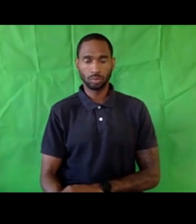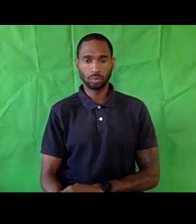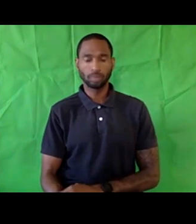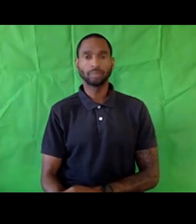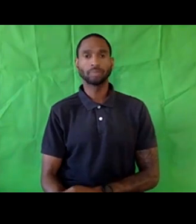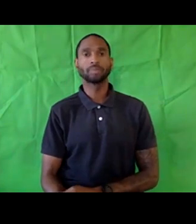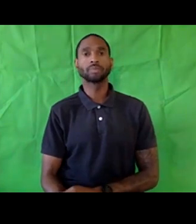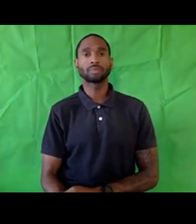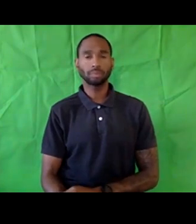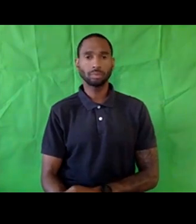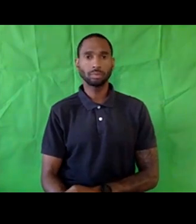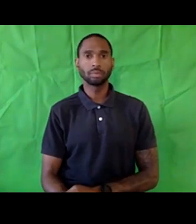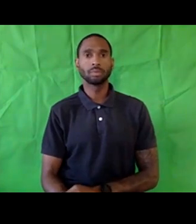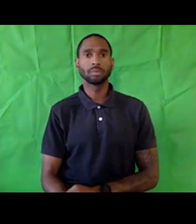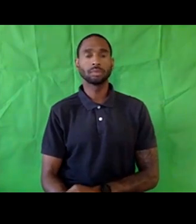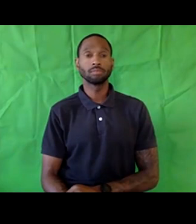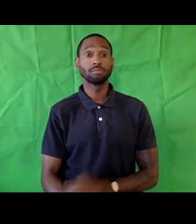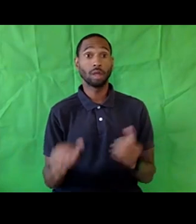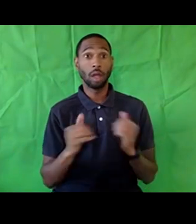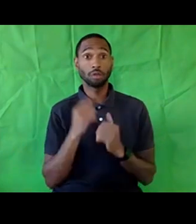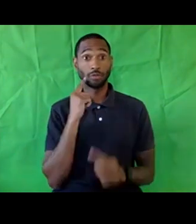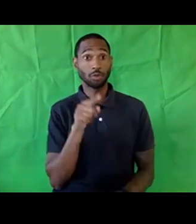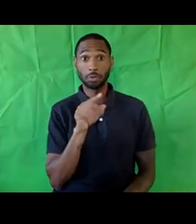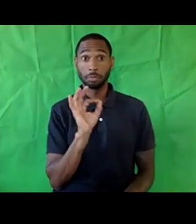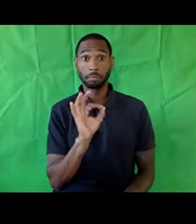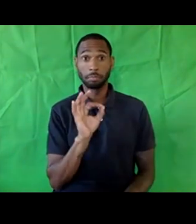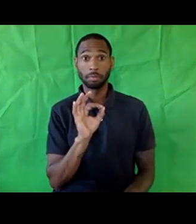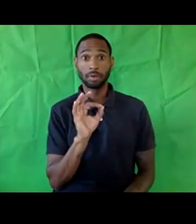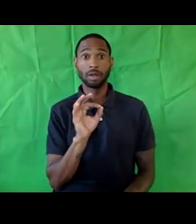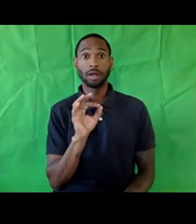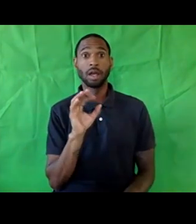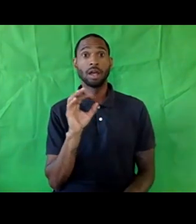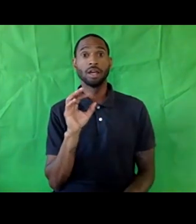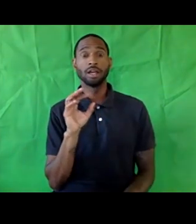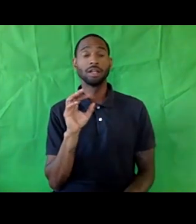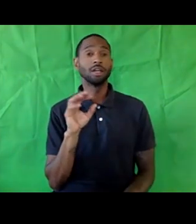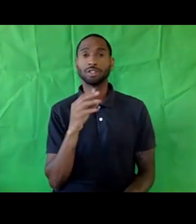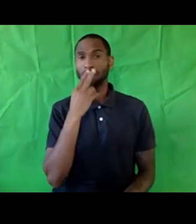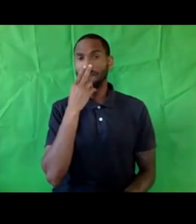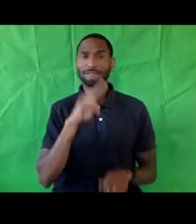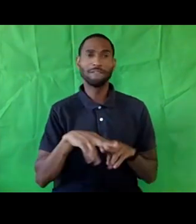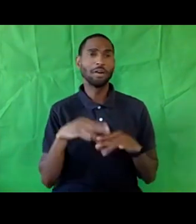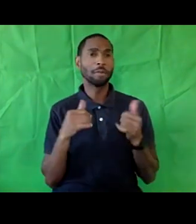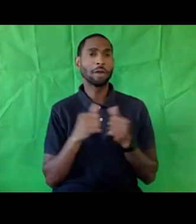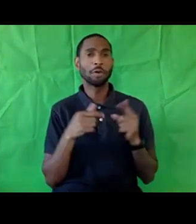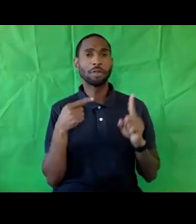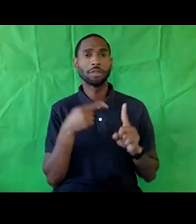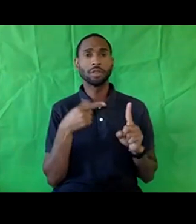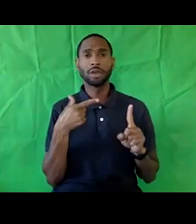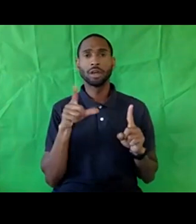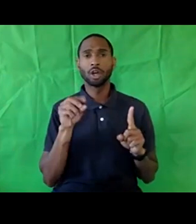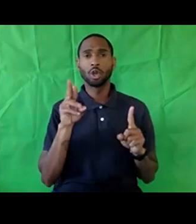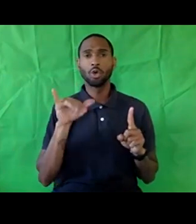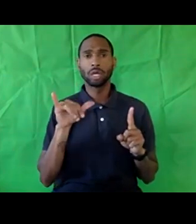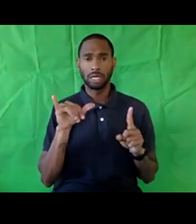Thank you. Elle, how was it for you? It was super fun to play with Glory. It was, yeah, and interesting,